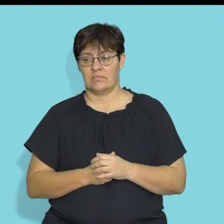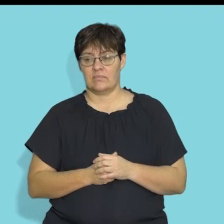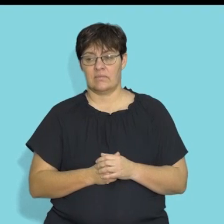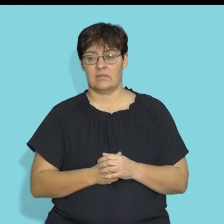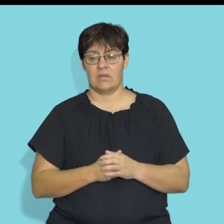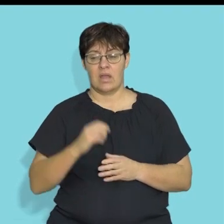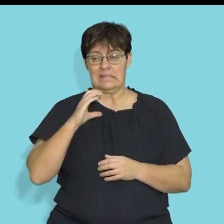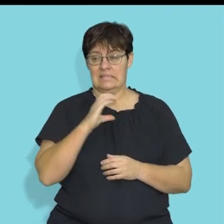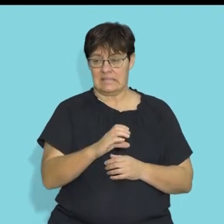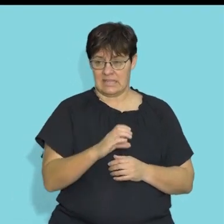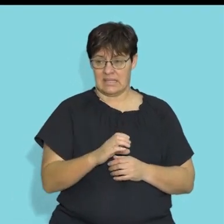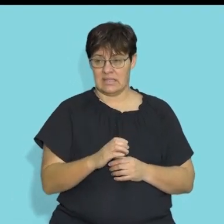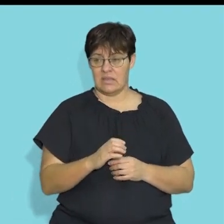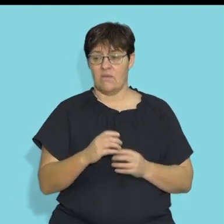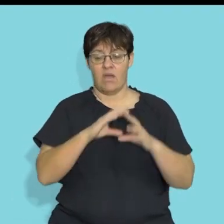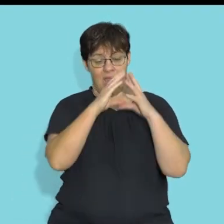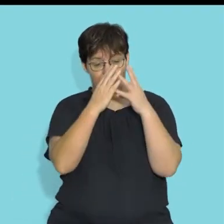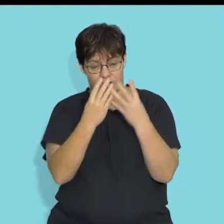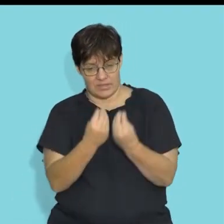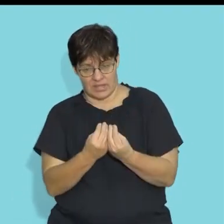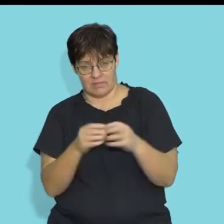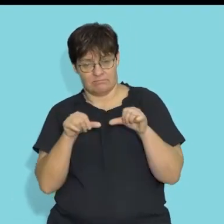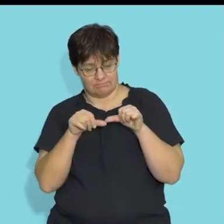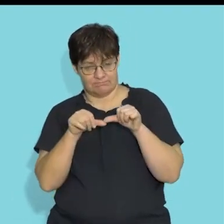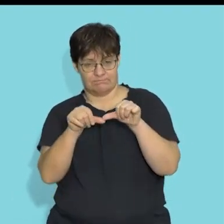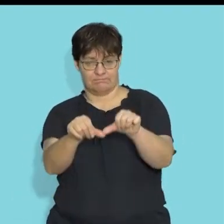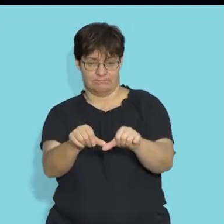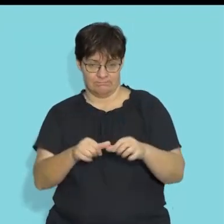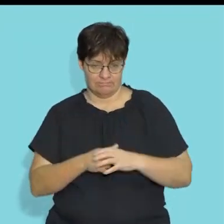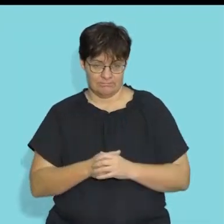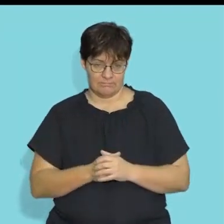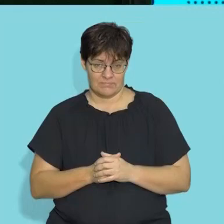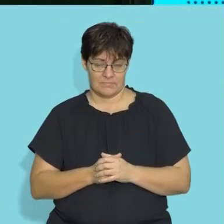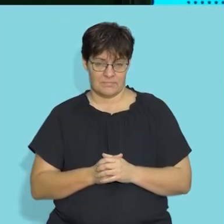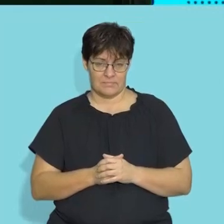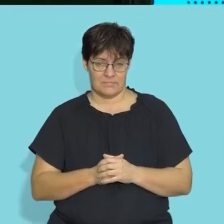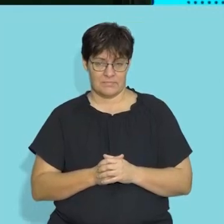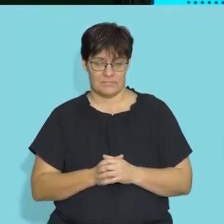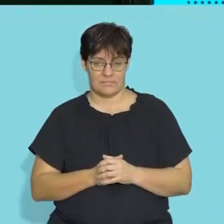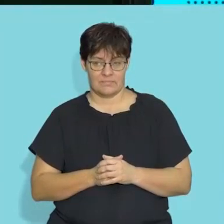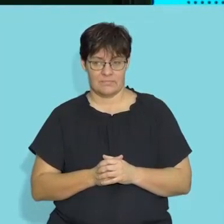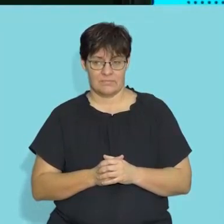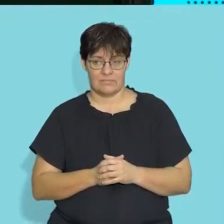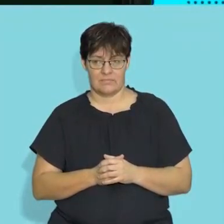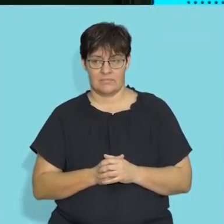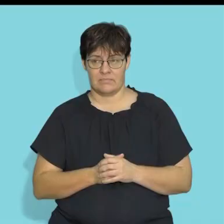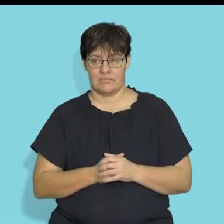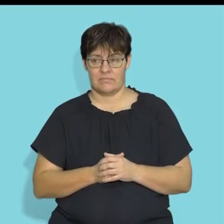the concentrations of everything remains constant.